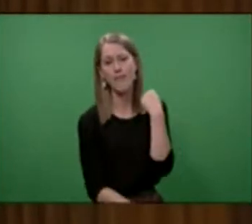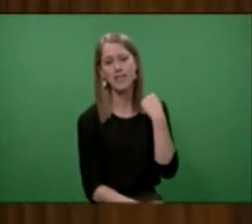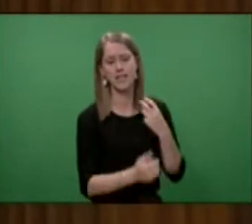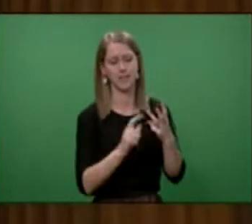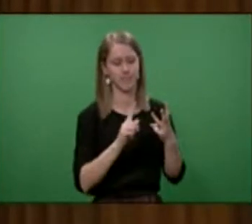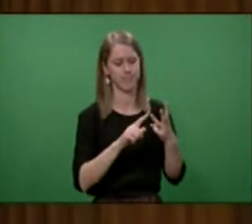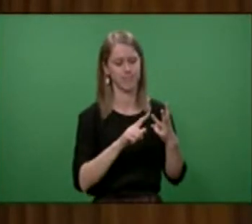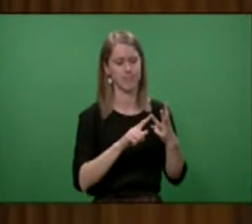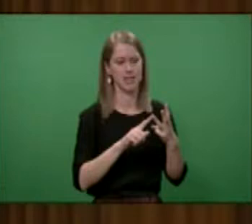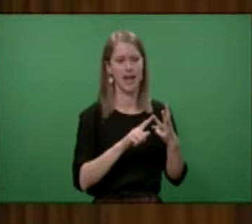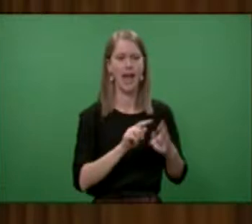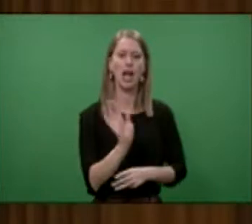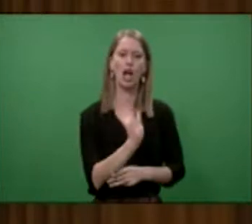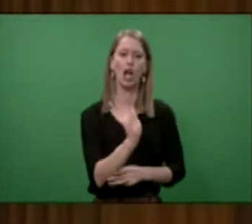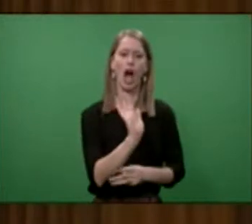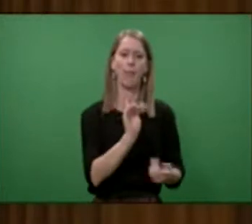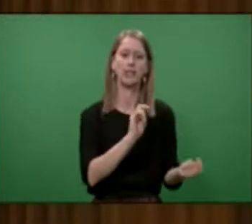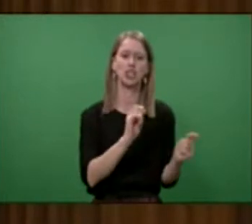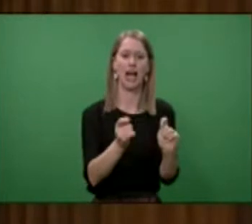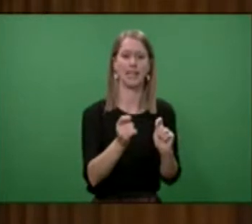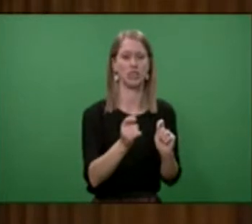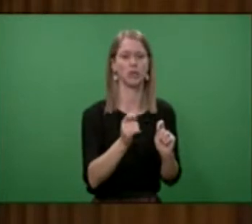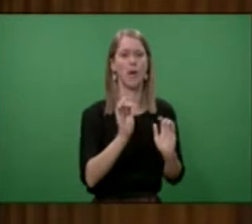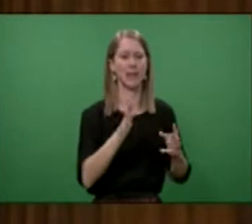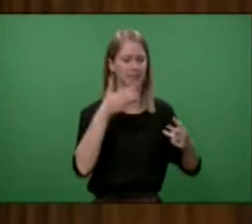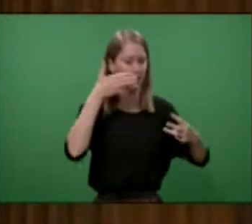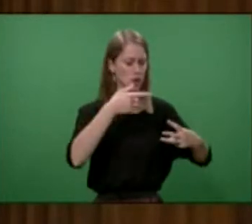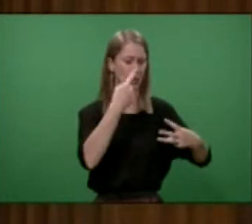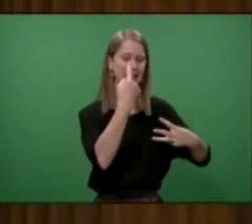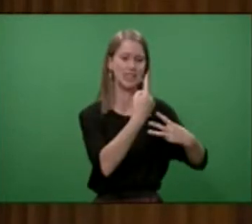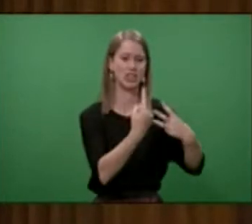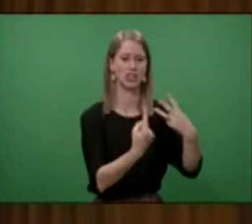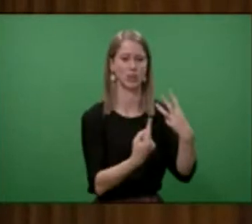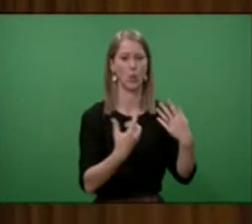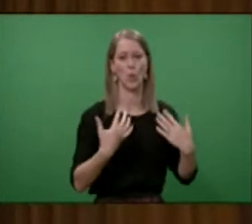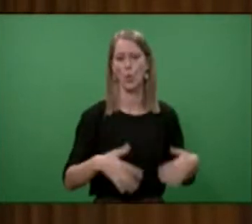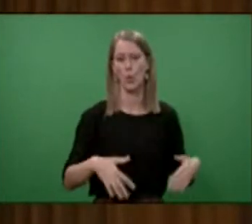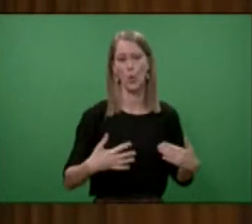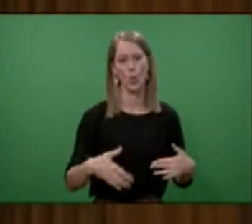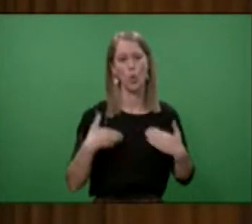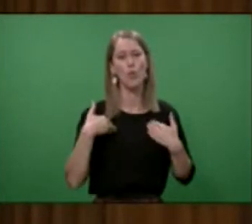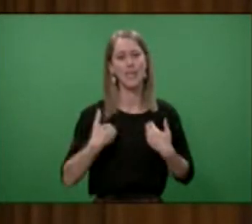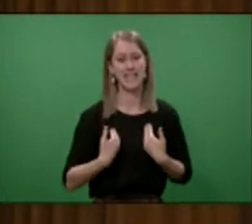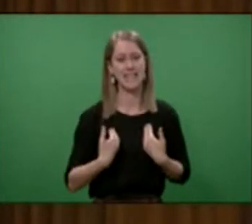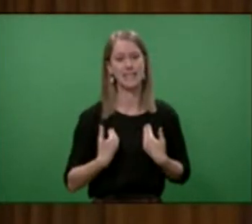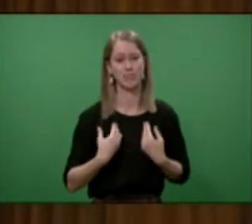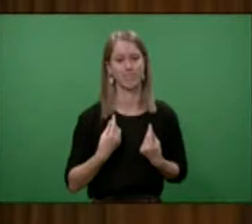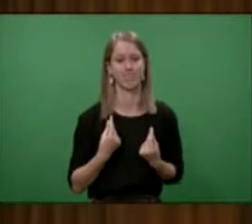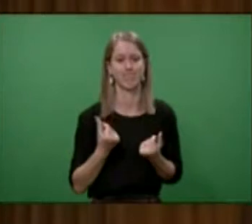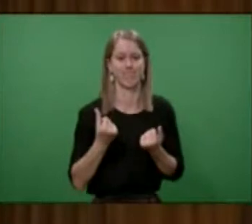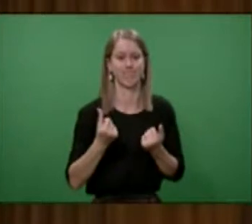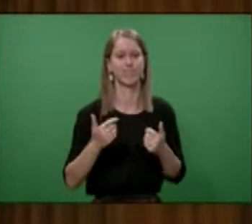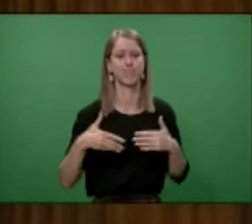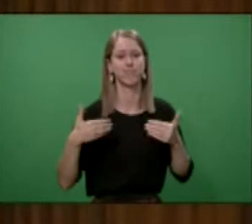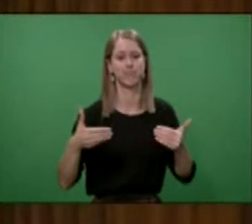the global climate crisis. On each of these areas, there is a need to do more and go